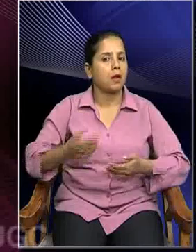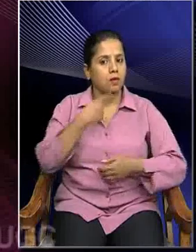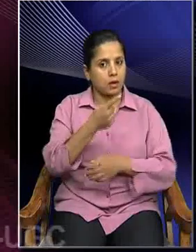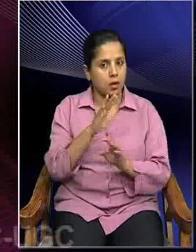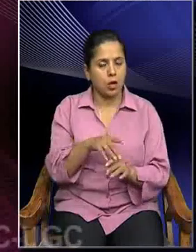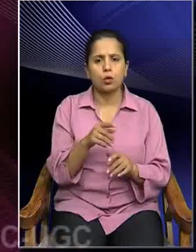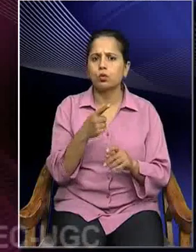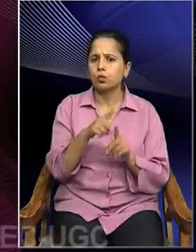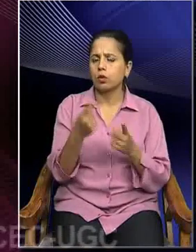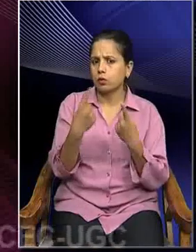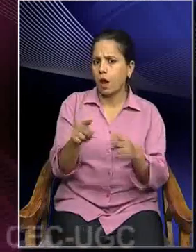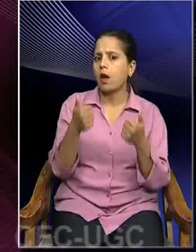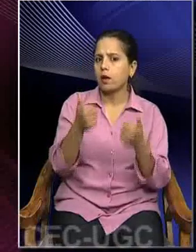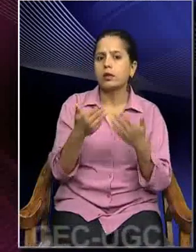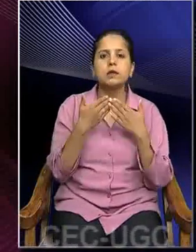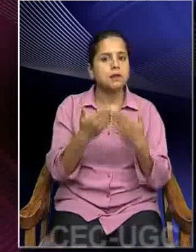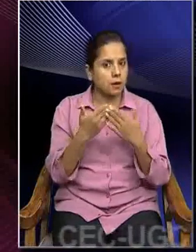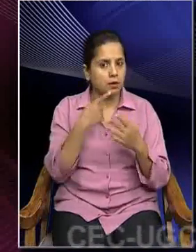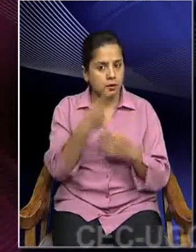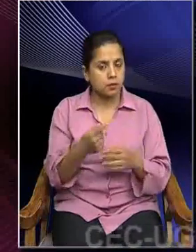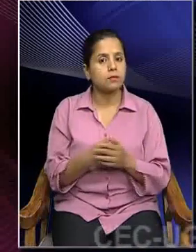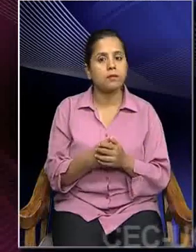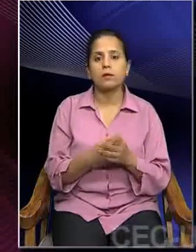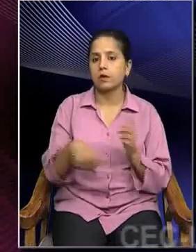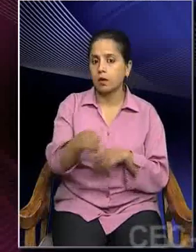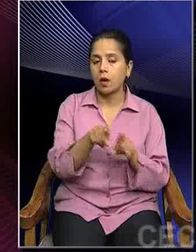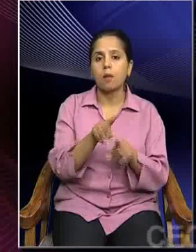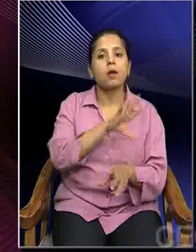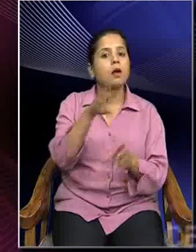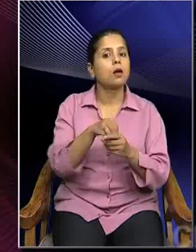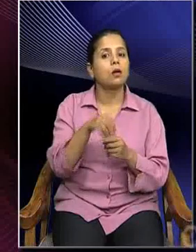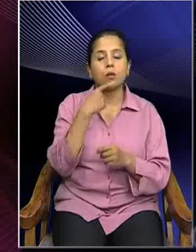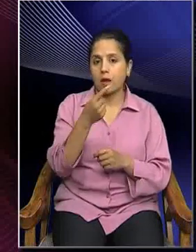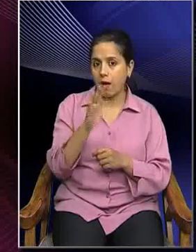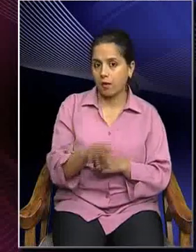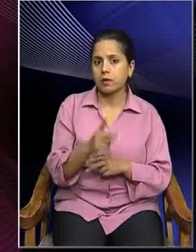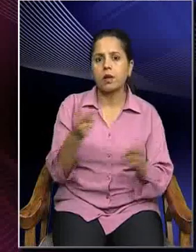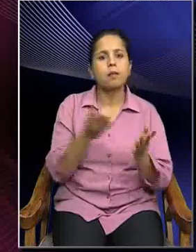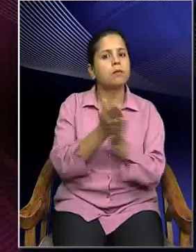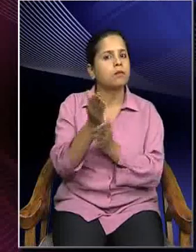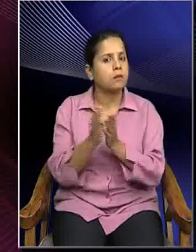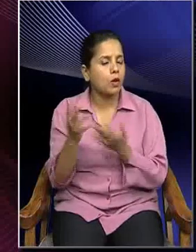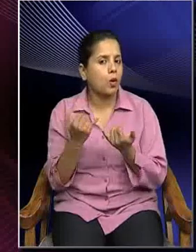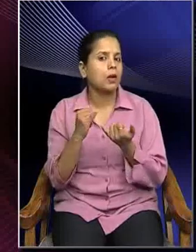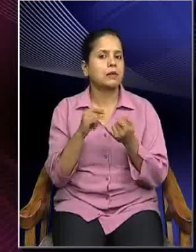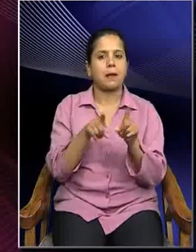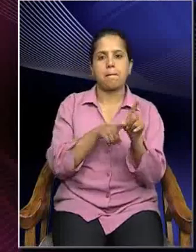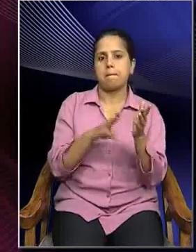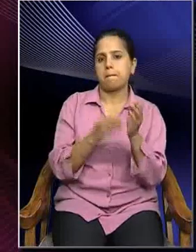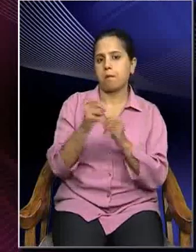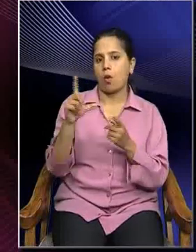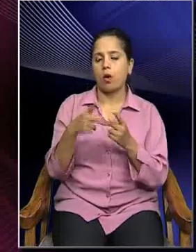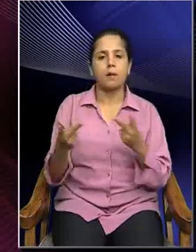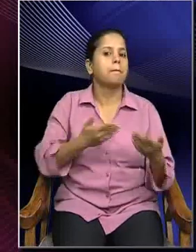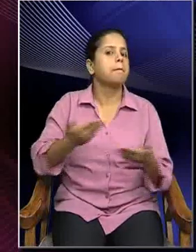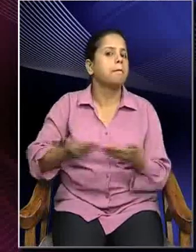do well in the study. So it also includes certain kind of symbolic behavior. So a